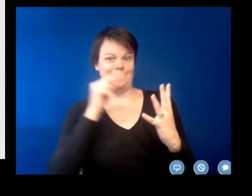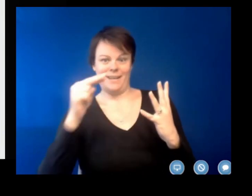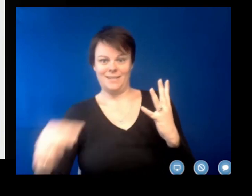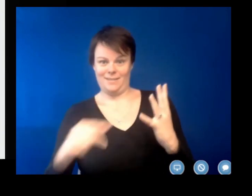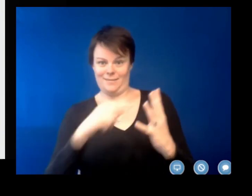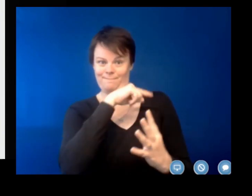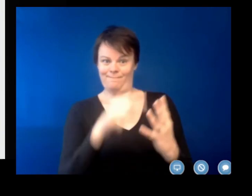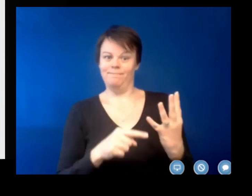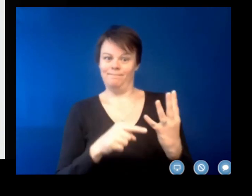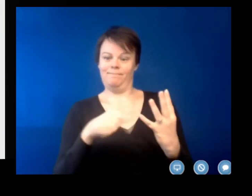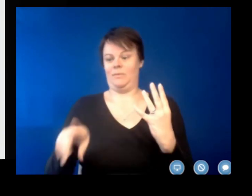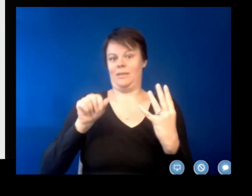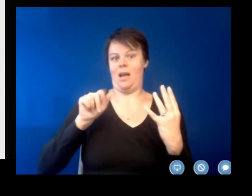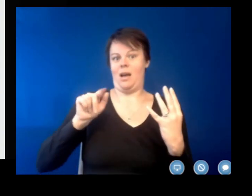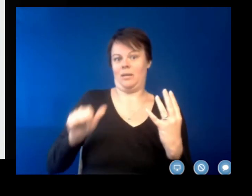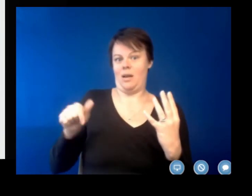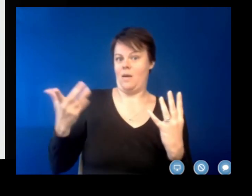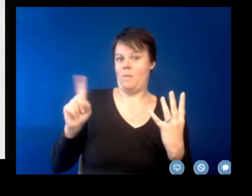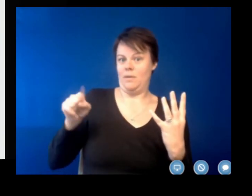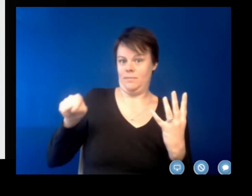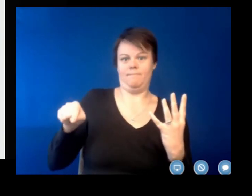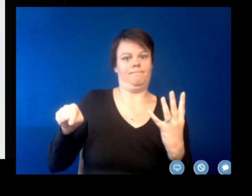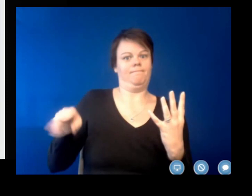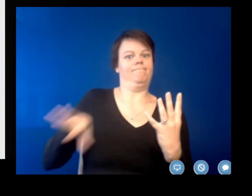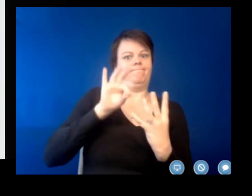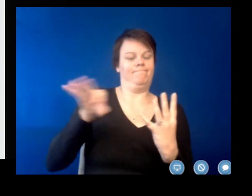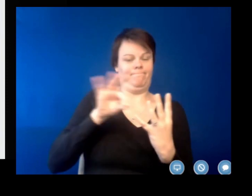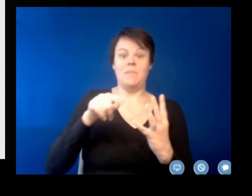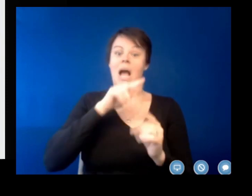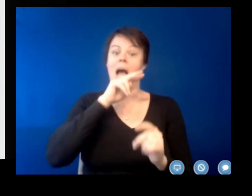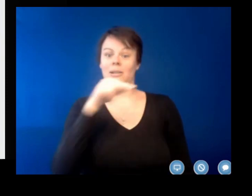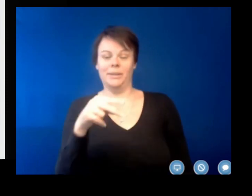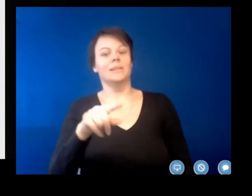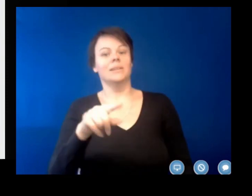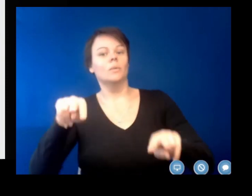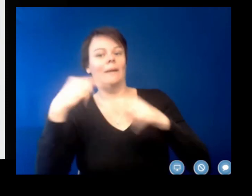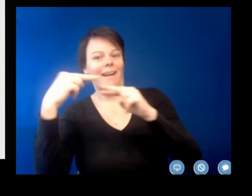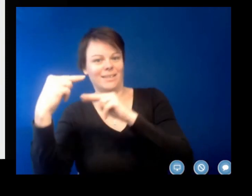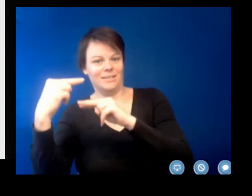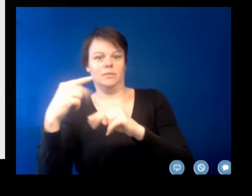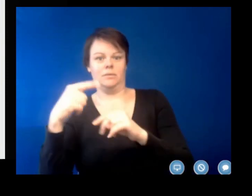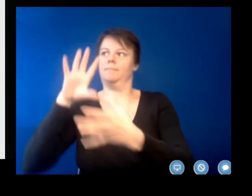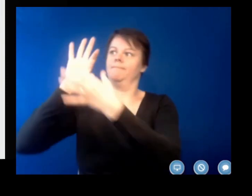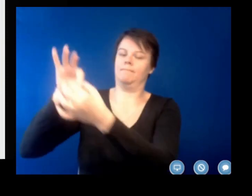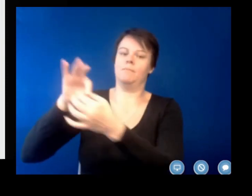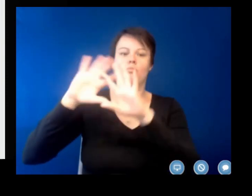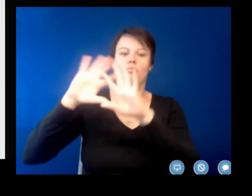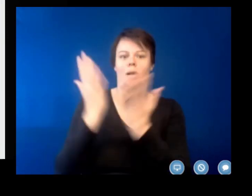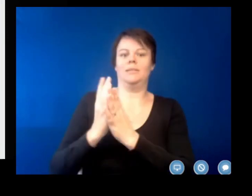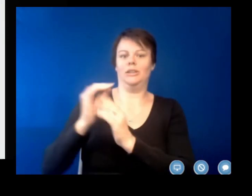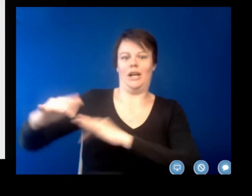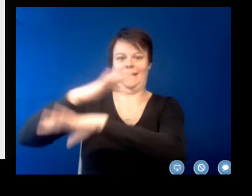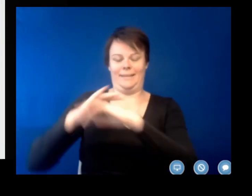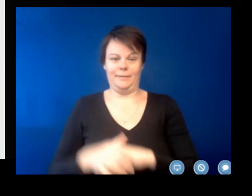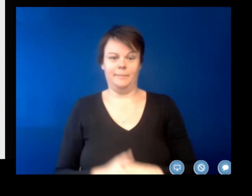students reflected on the perception of others. They reflected on the localization of differences, so where